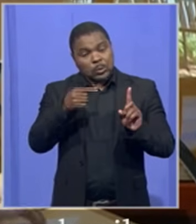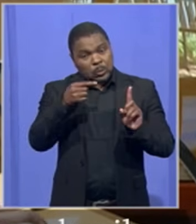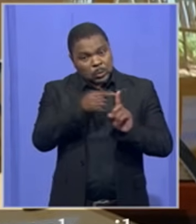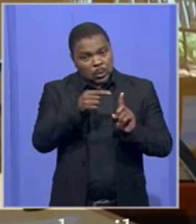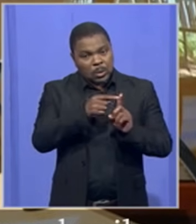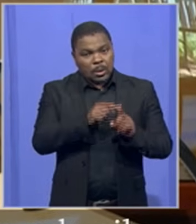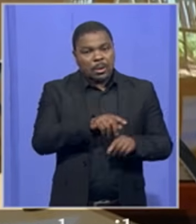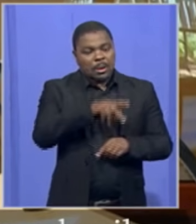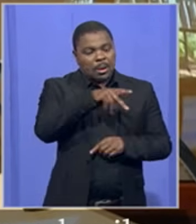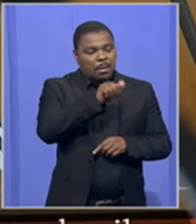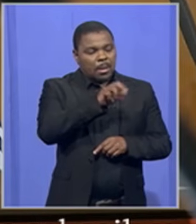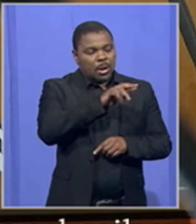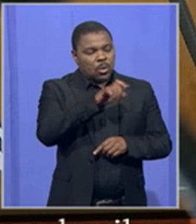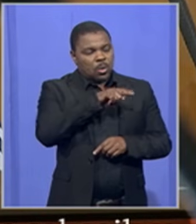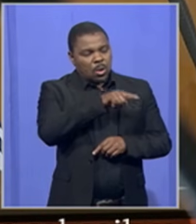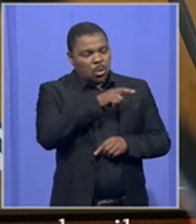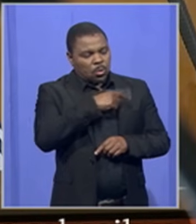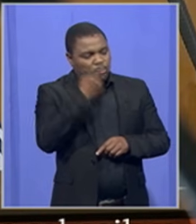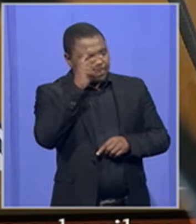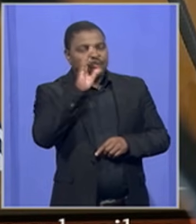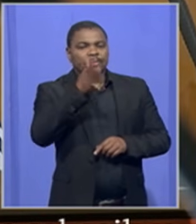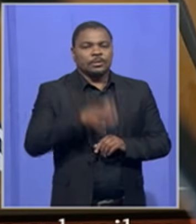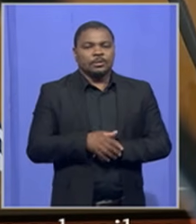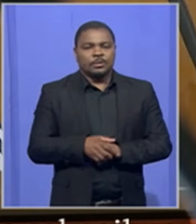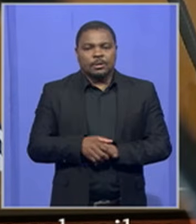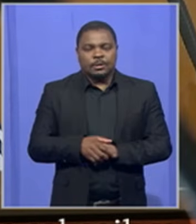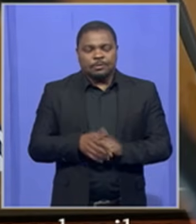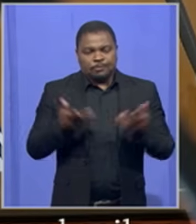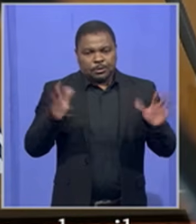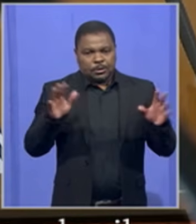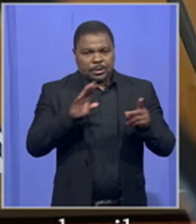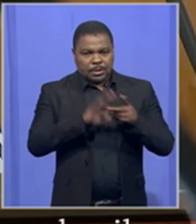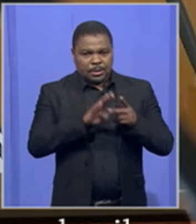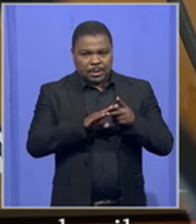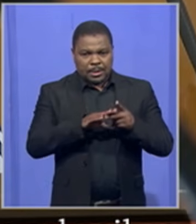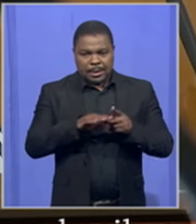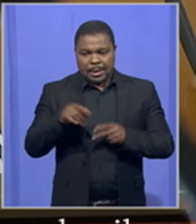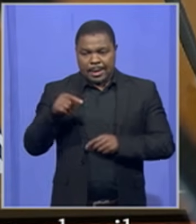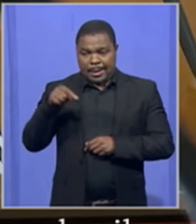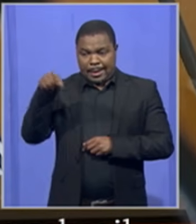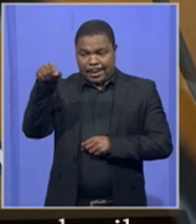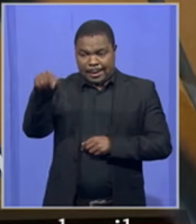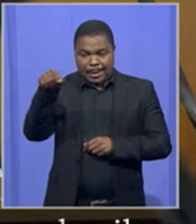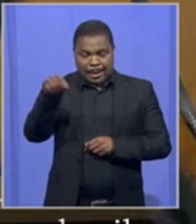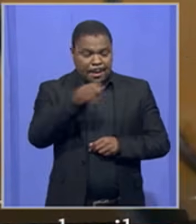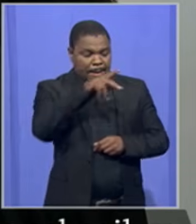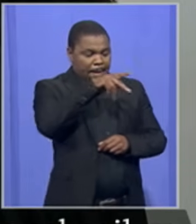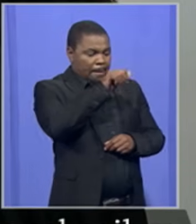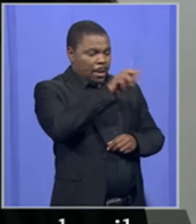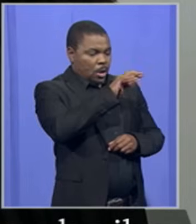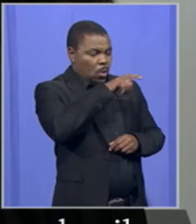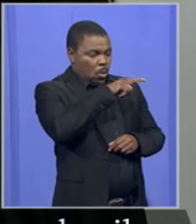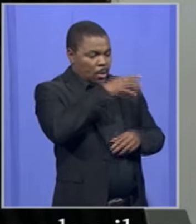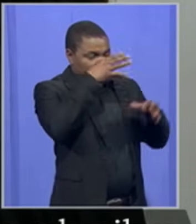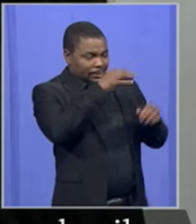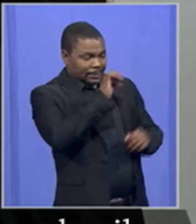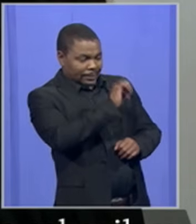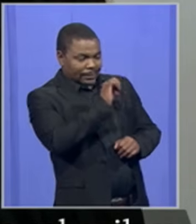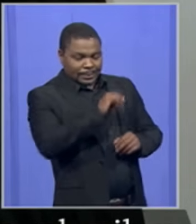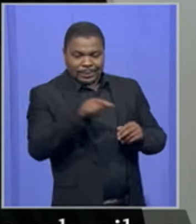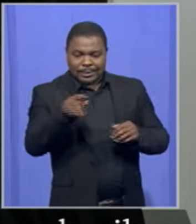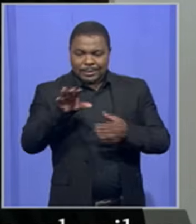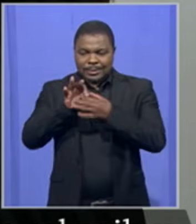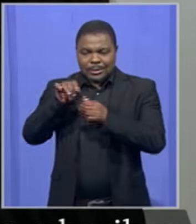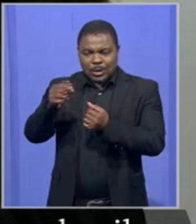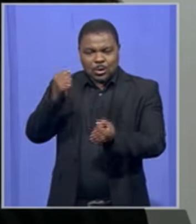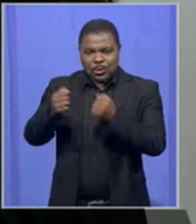his parole has been revoked. The parole board is not informed by this court's decision. The parole board is informed by the policies